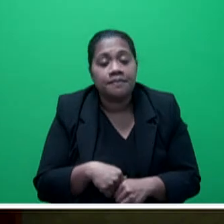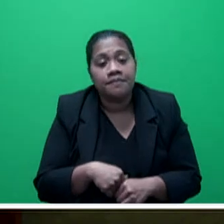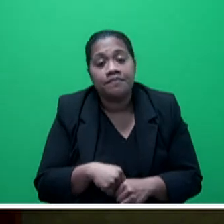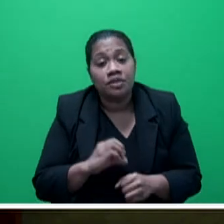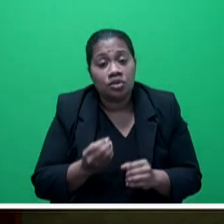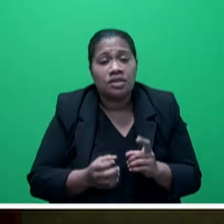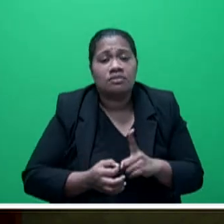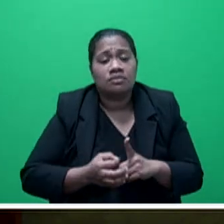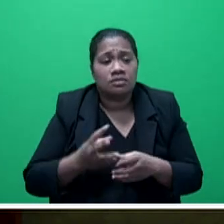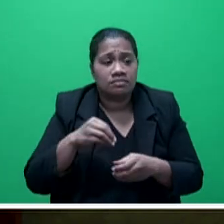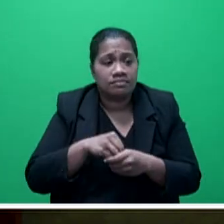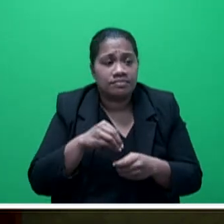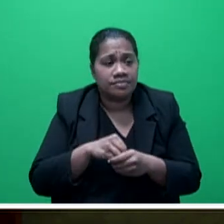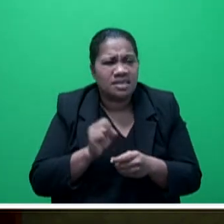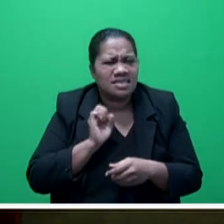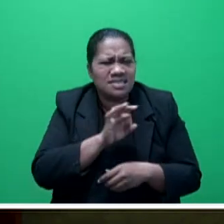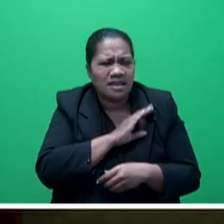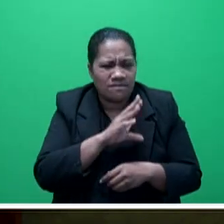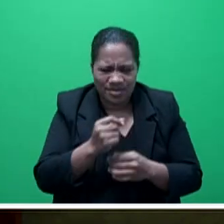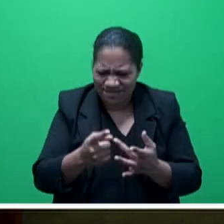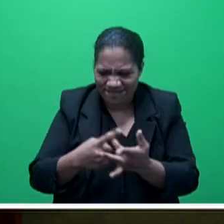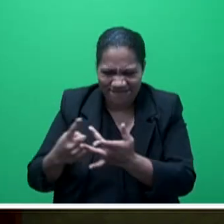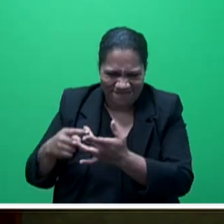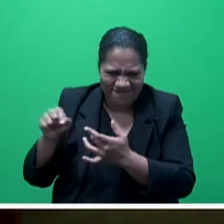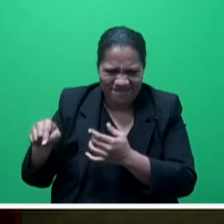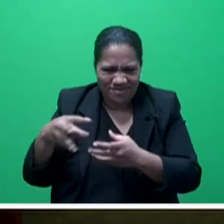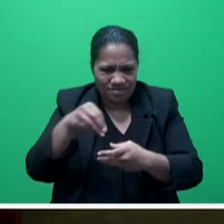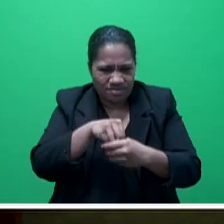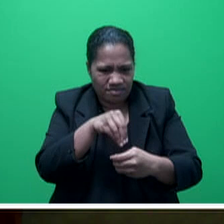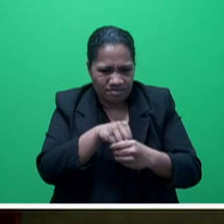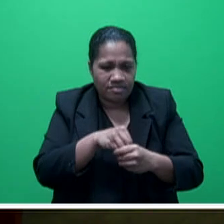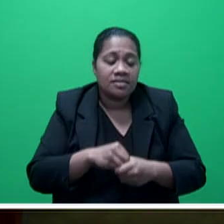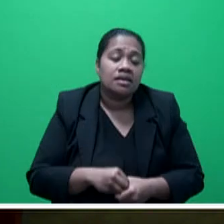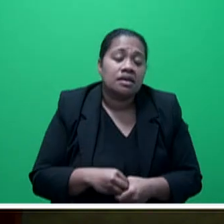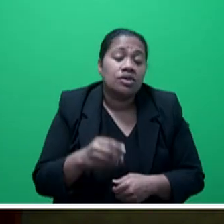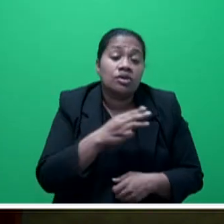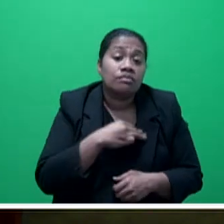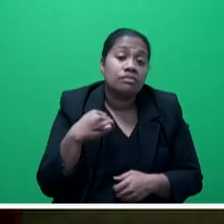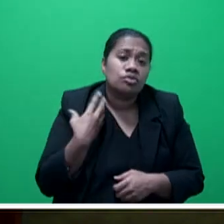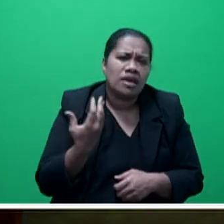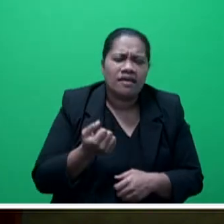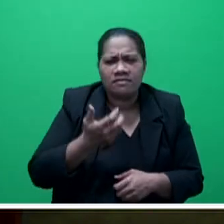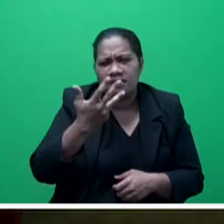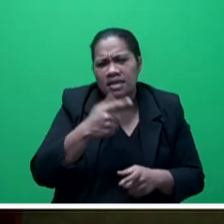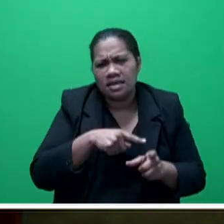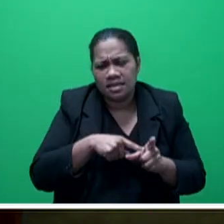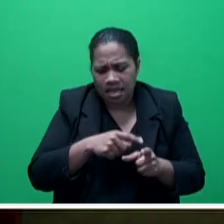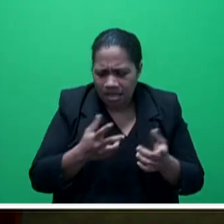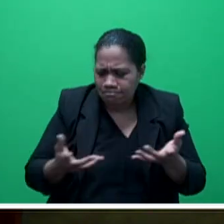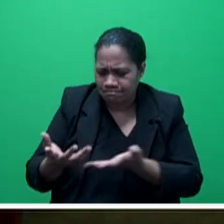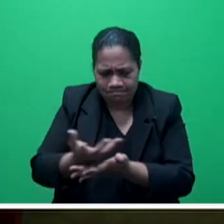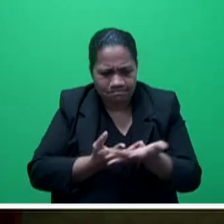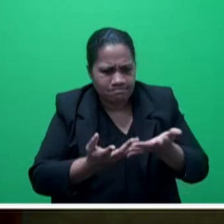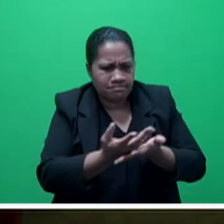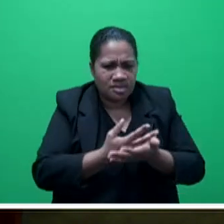Fiji Ports and Fiji Surf. Honorable Speaker said the ministry held 9 EIA roundtables and clinics with businesses